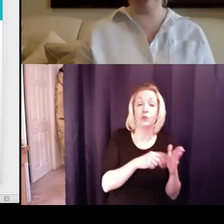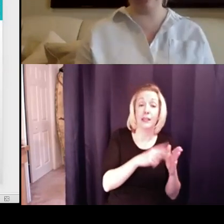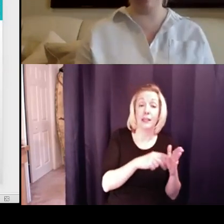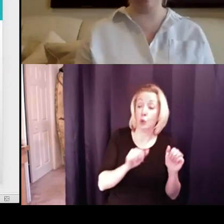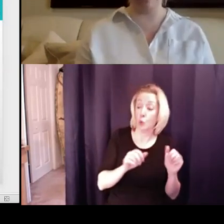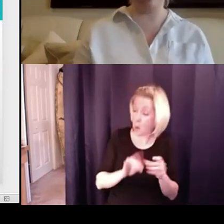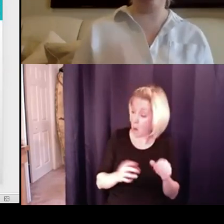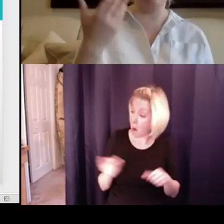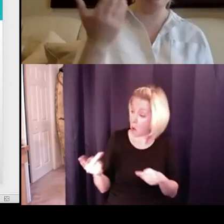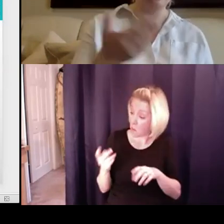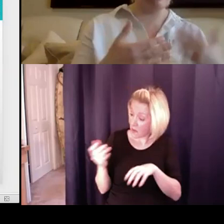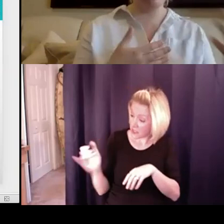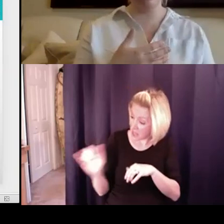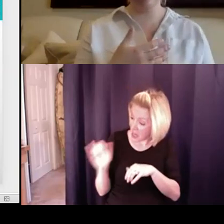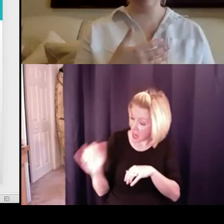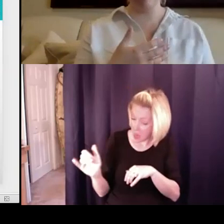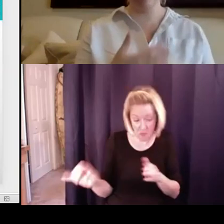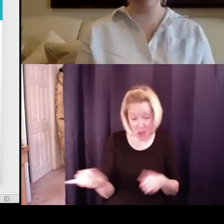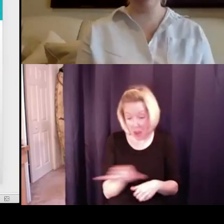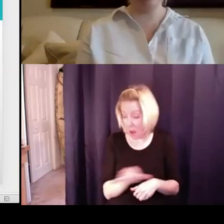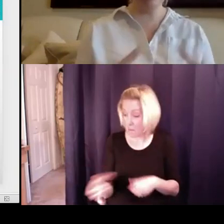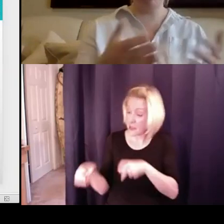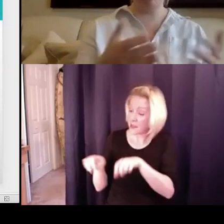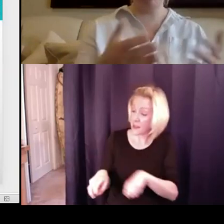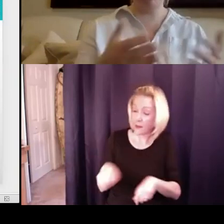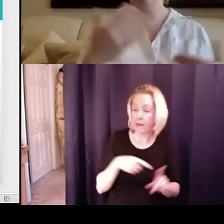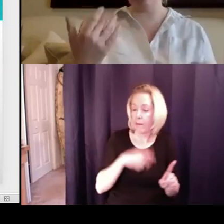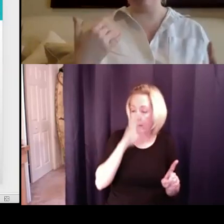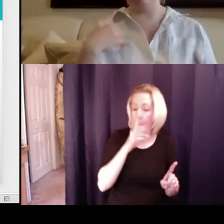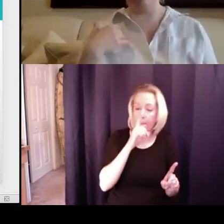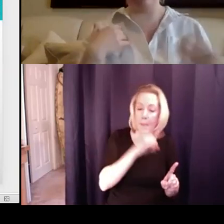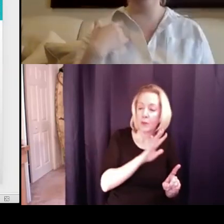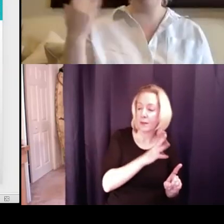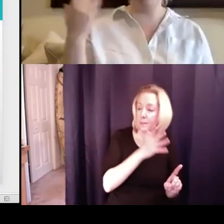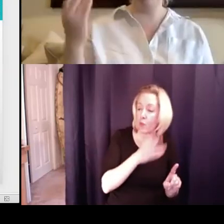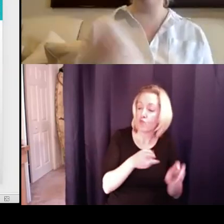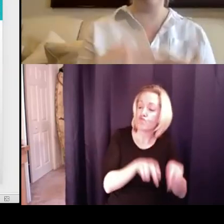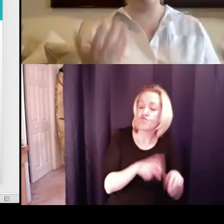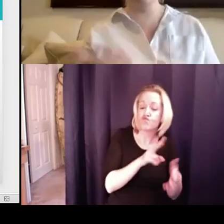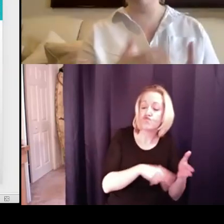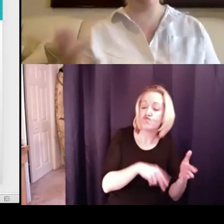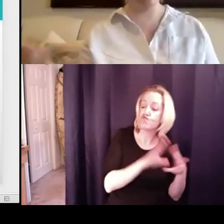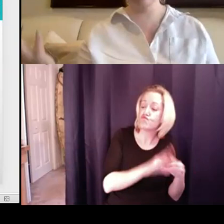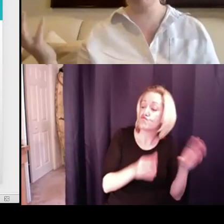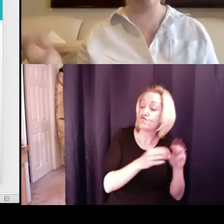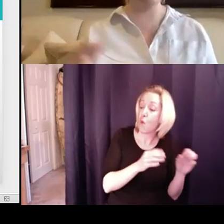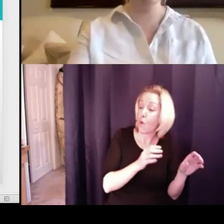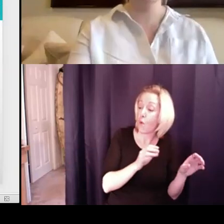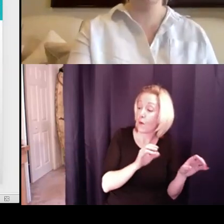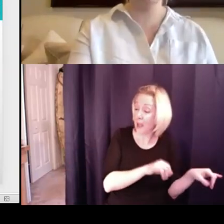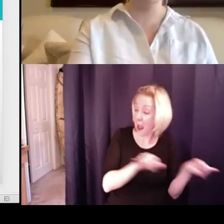We're reading a book right now. Mouse and his mom are reading whatever book, and me and you are reading Mouse's